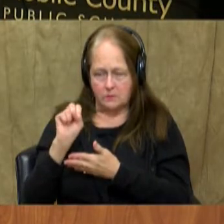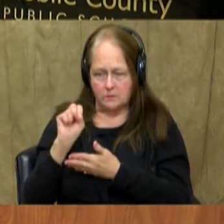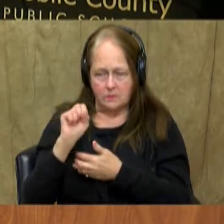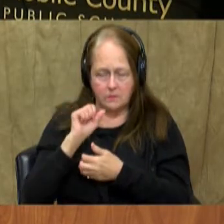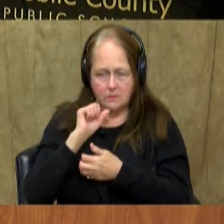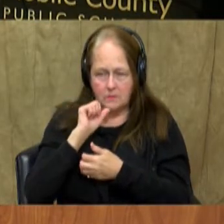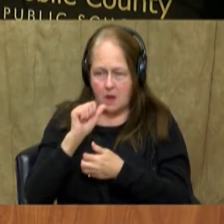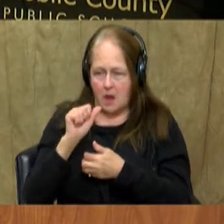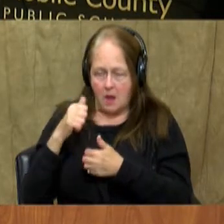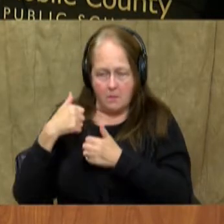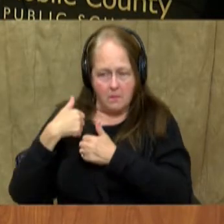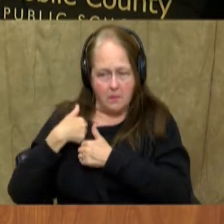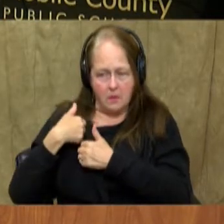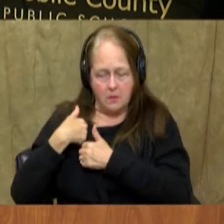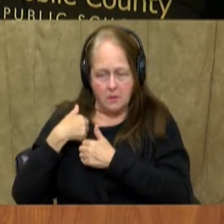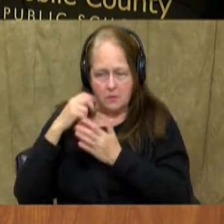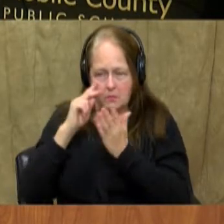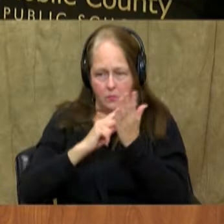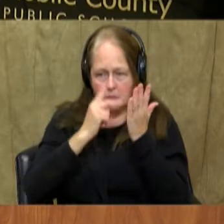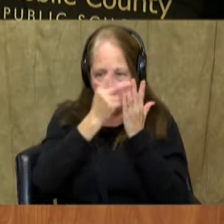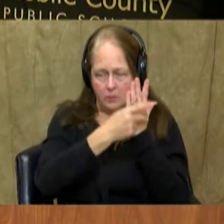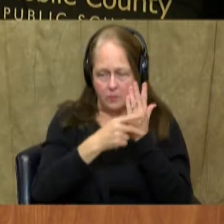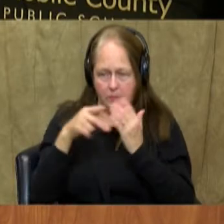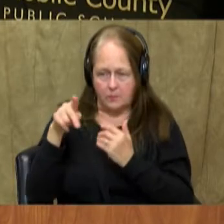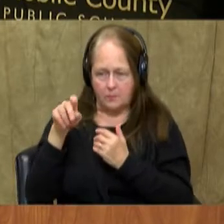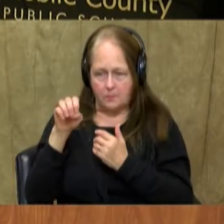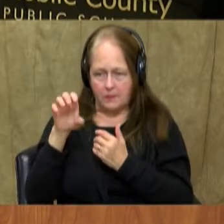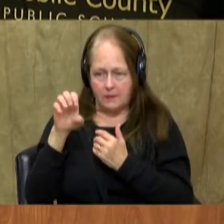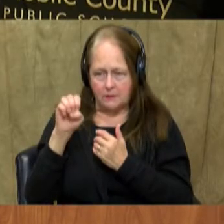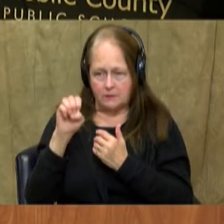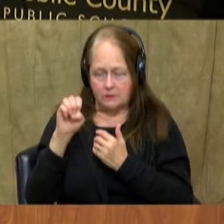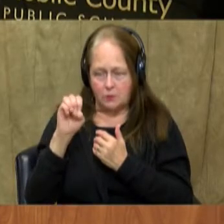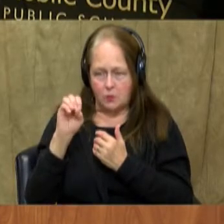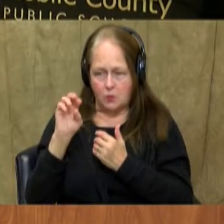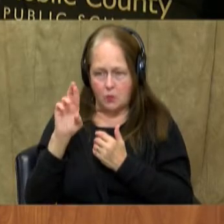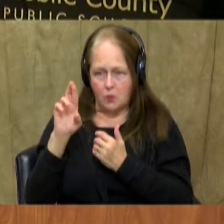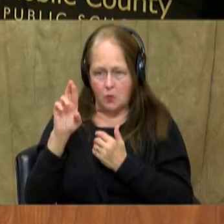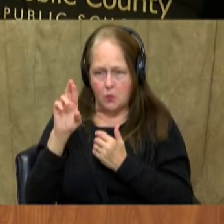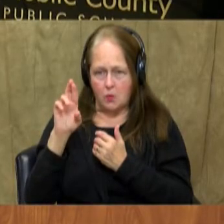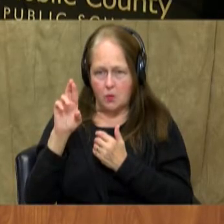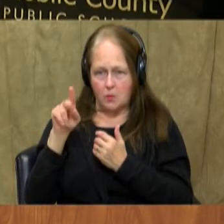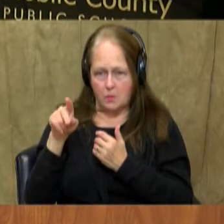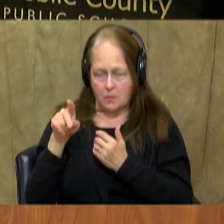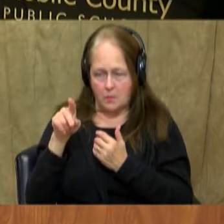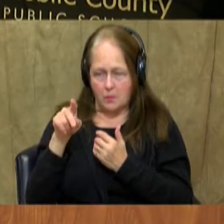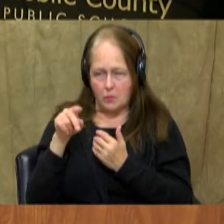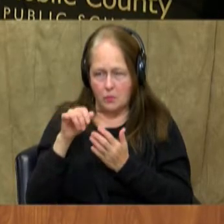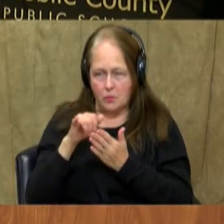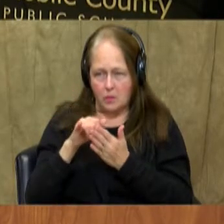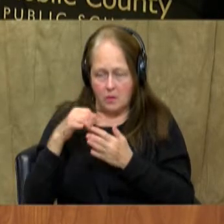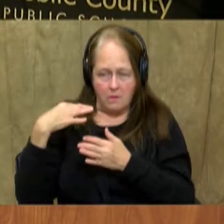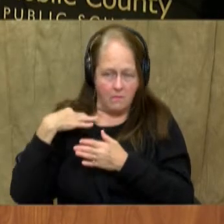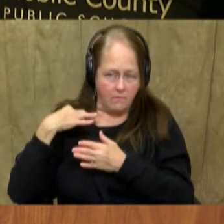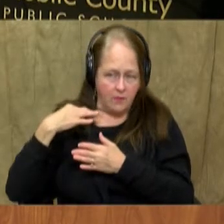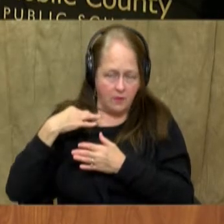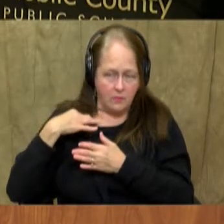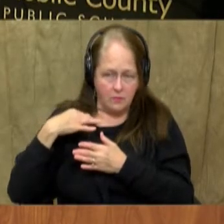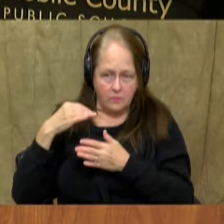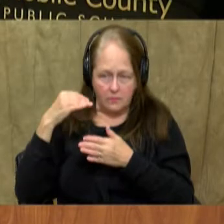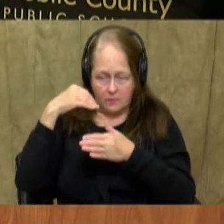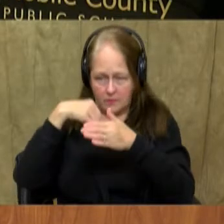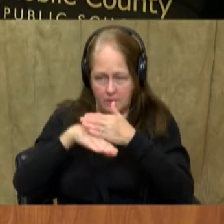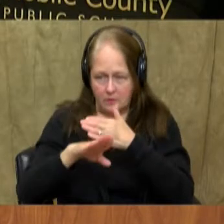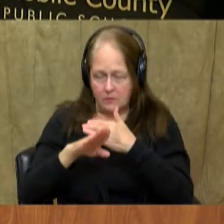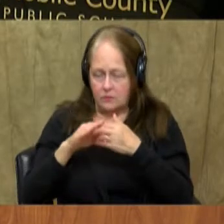doing non-military programs such as the Peace Corps. We had said that that was a program where volunteers would go into these